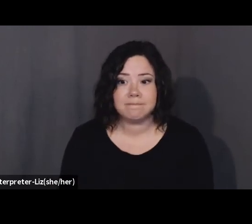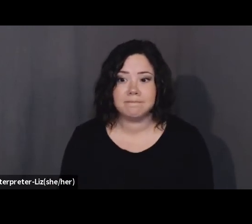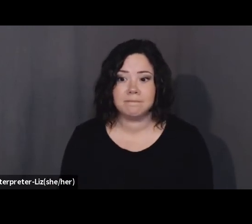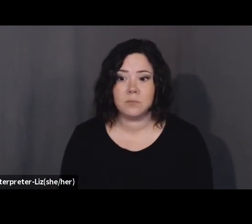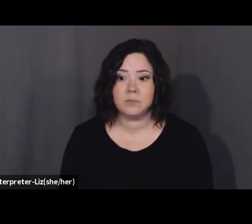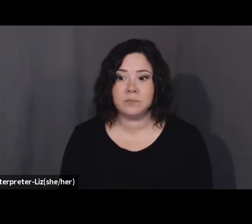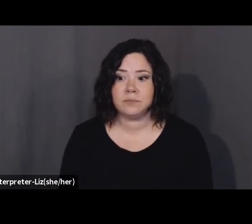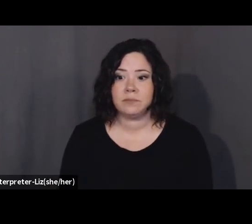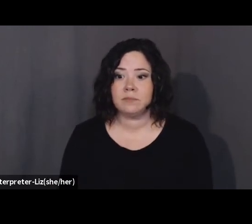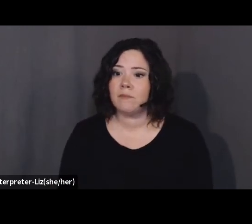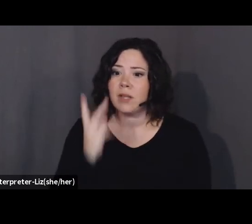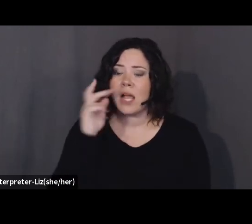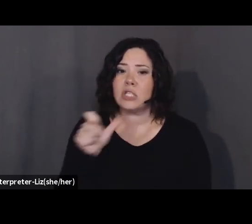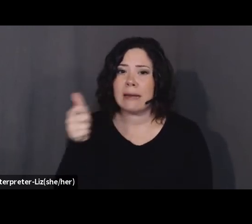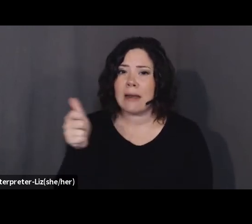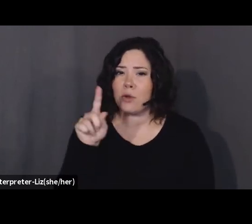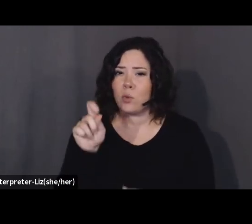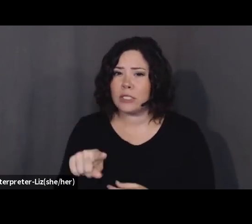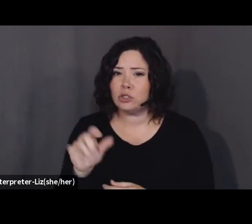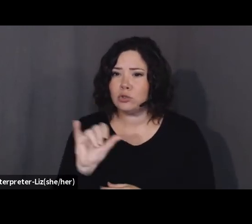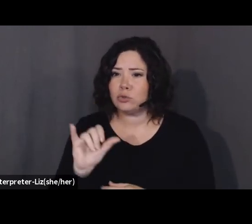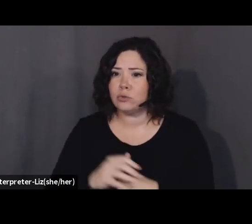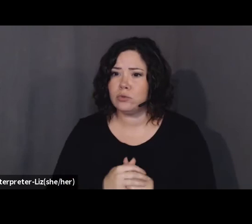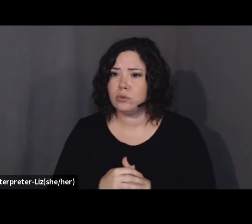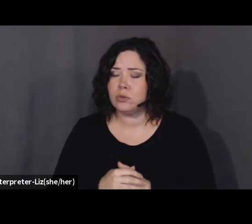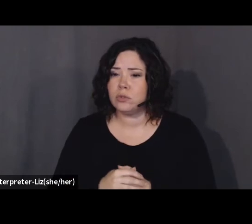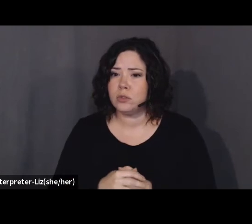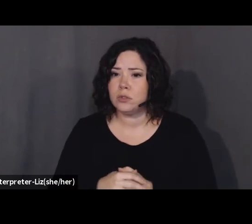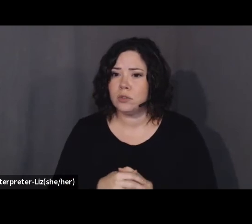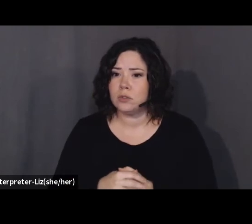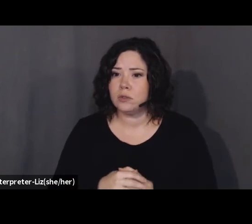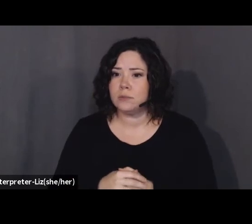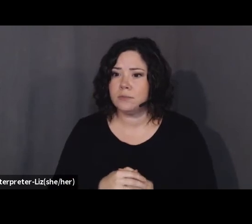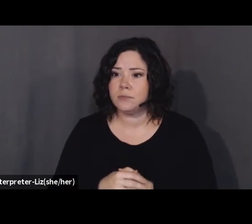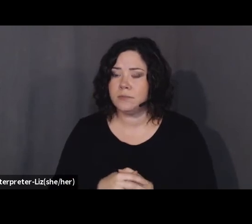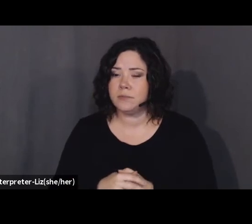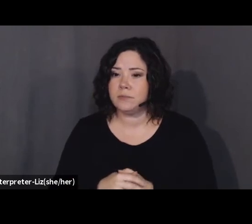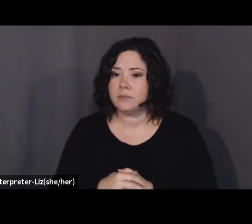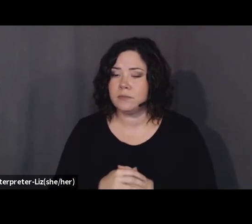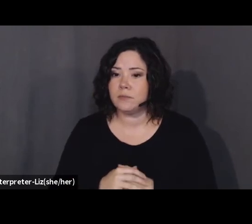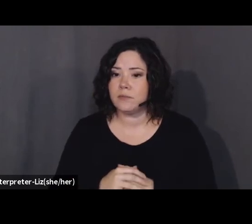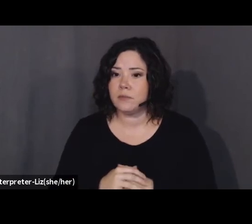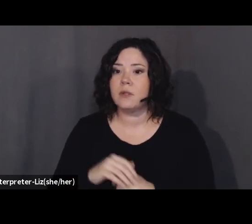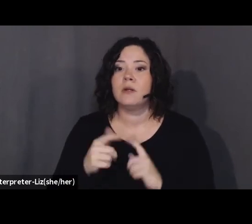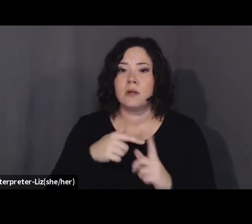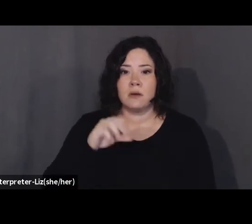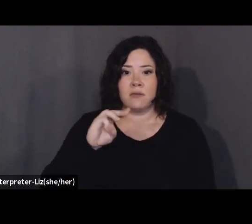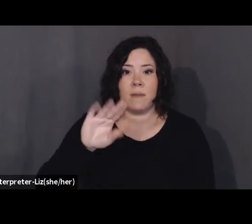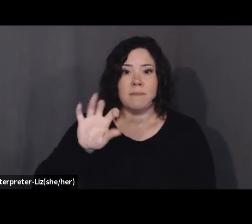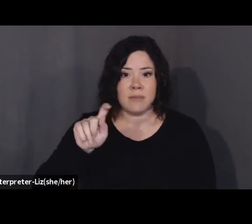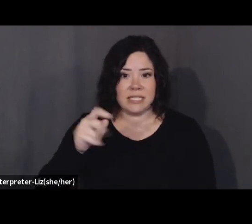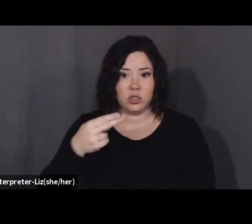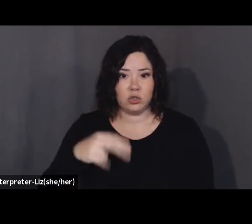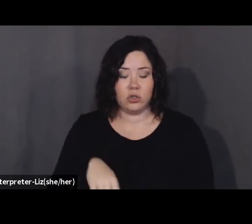I saw another question as well, just lost it, from Mitch. Does